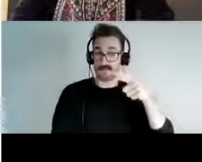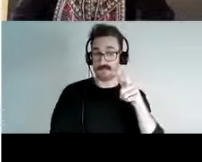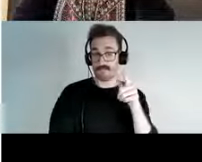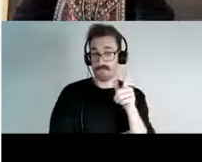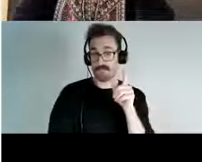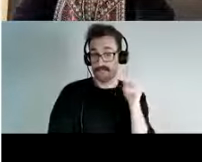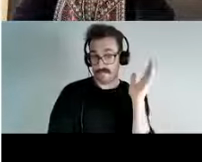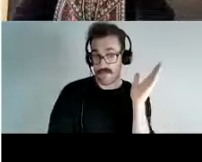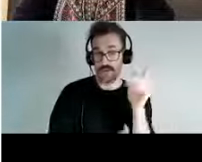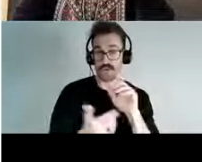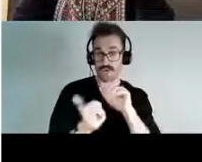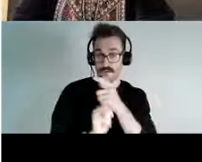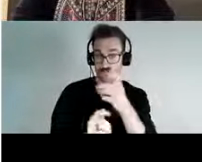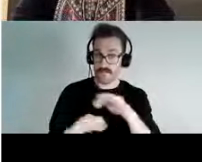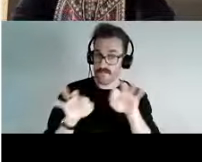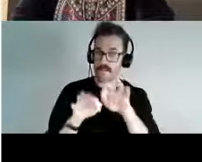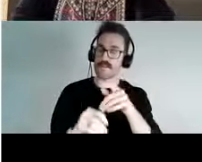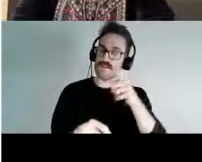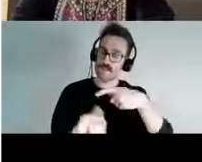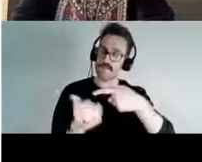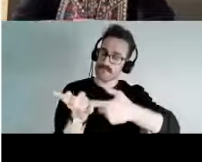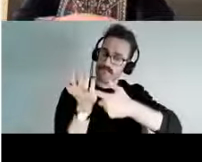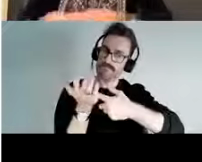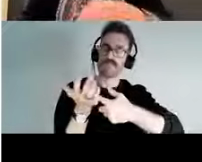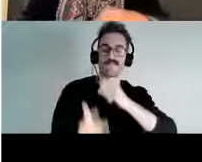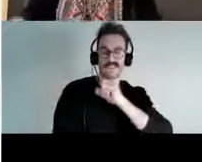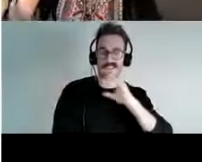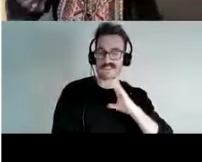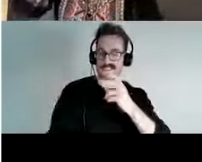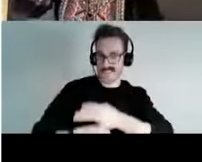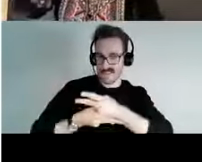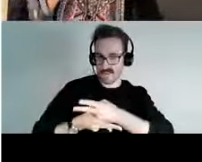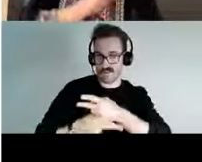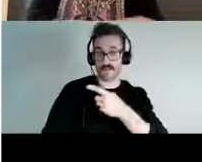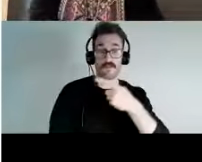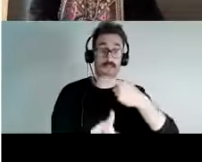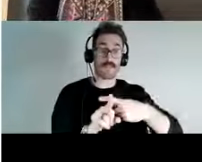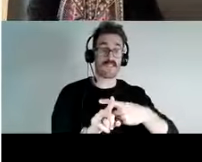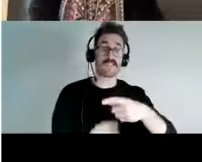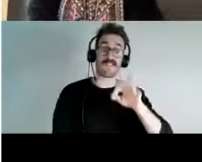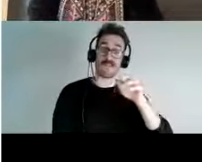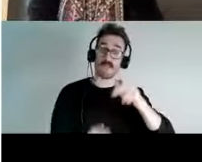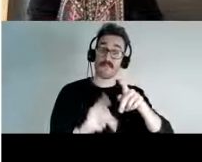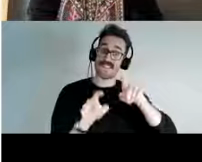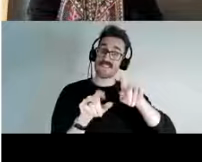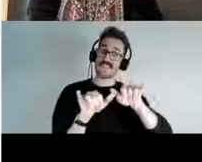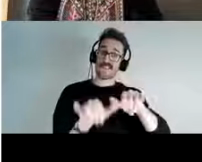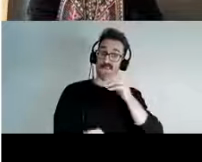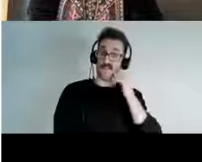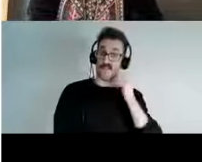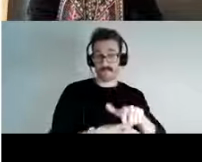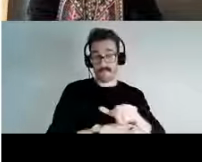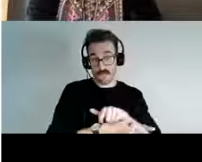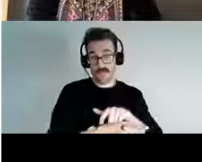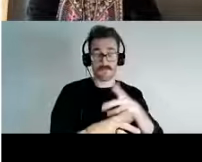to address neglect in long-term care, and actions to keep people home longer, and measures for personal support.